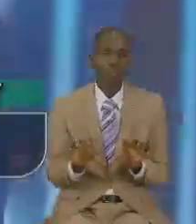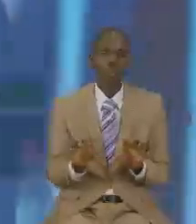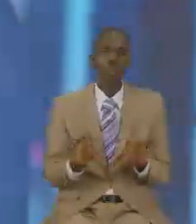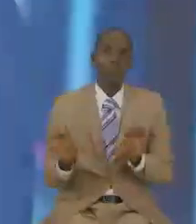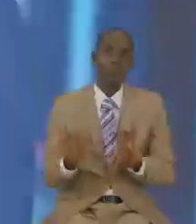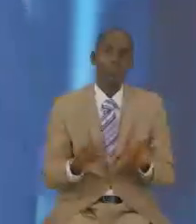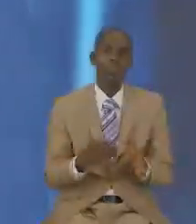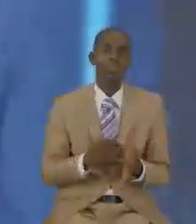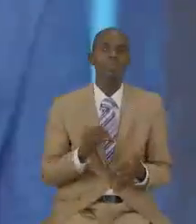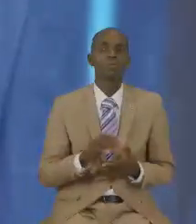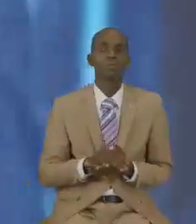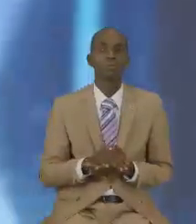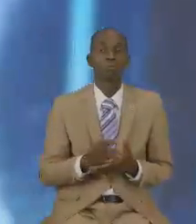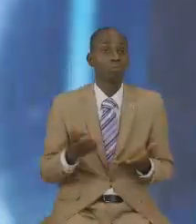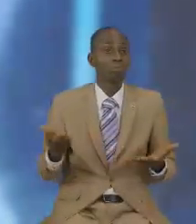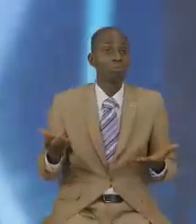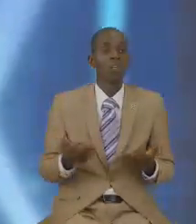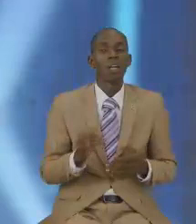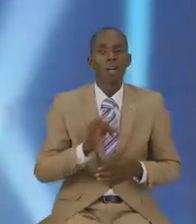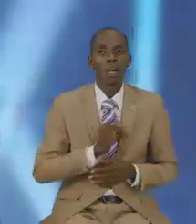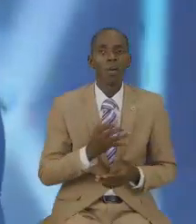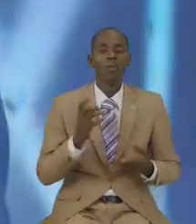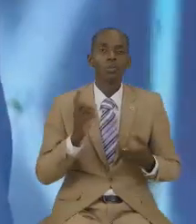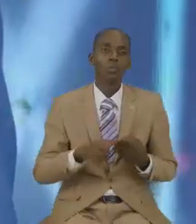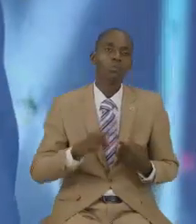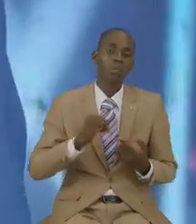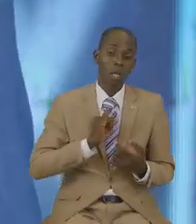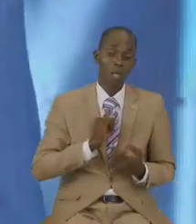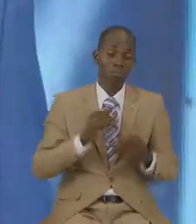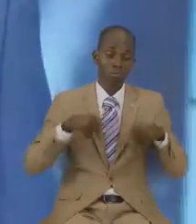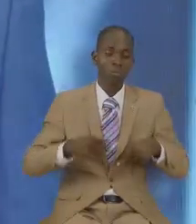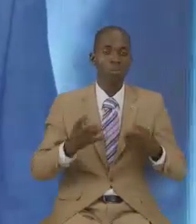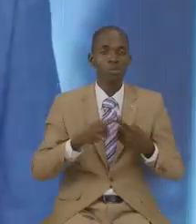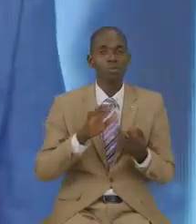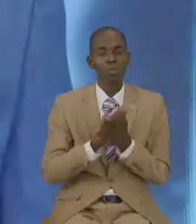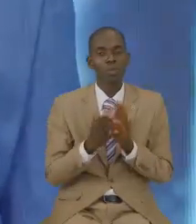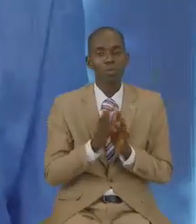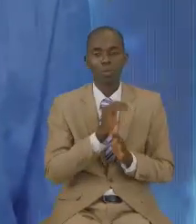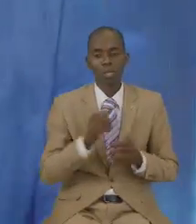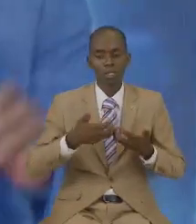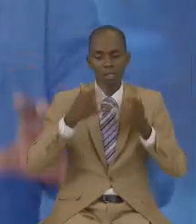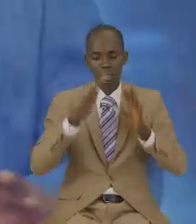do it. Well, I want to become an engineer,